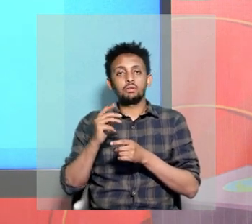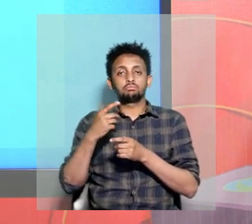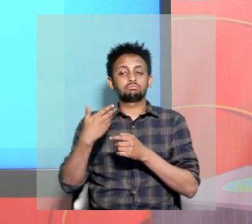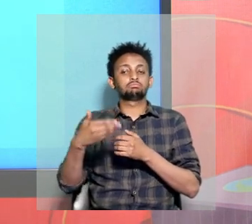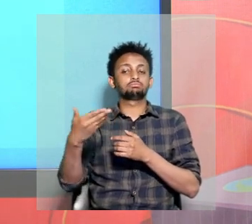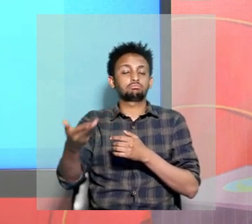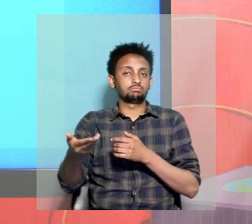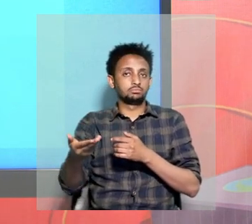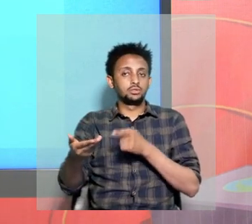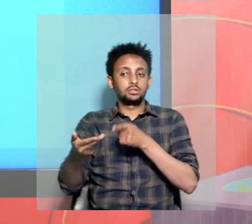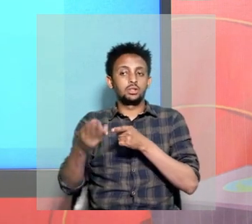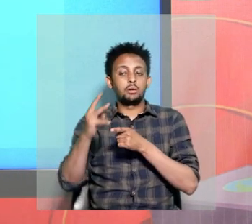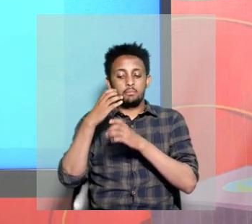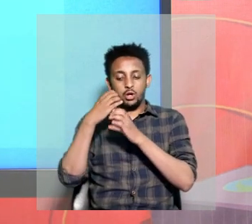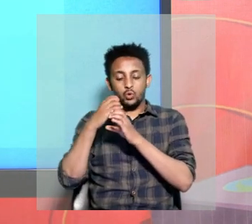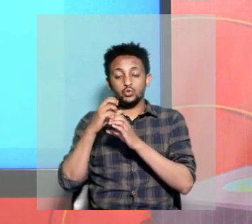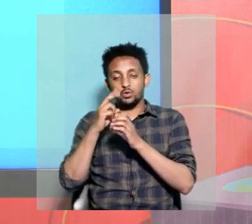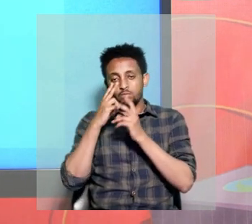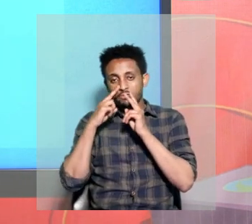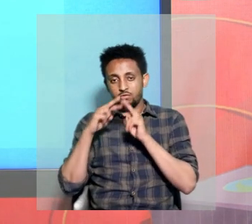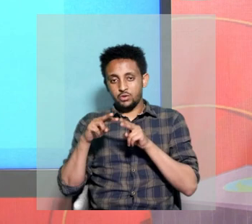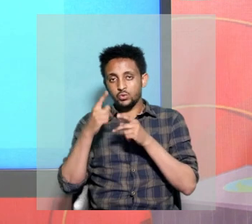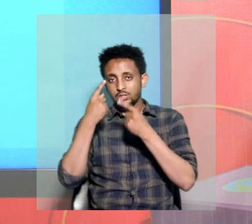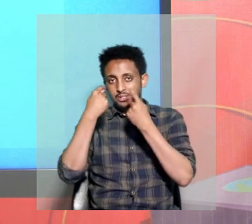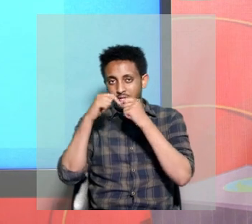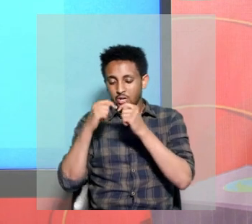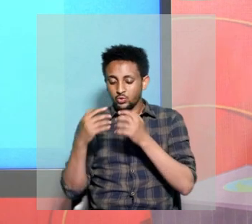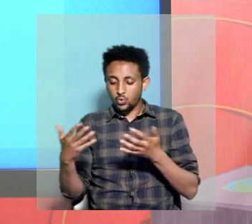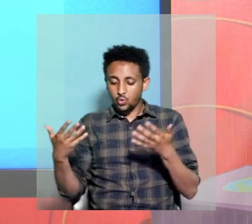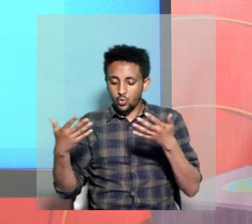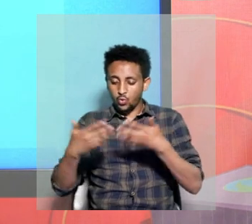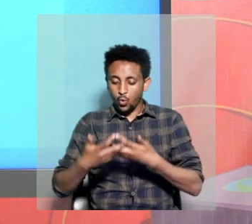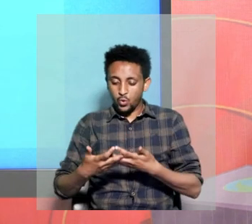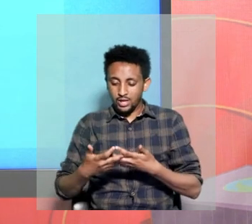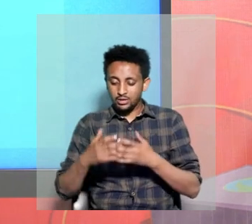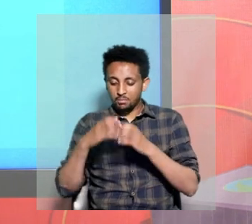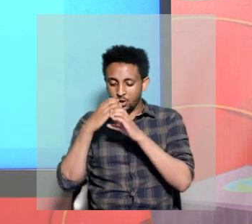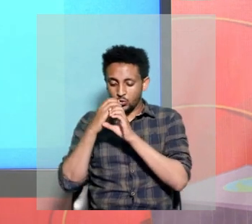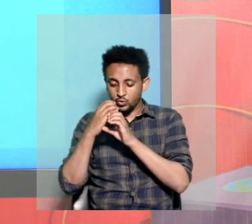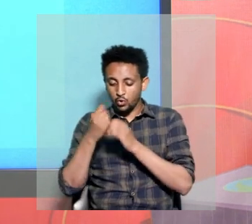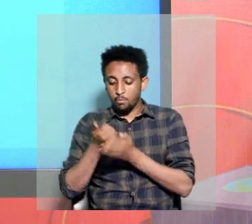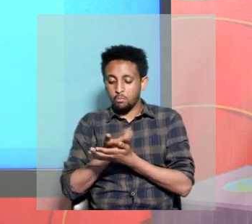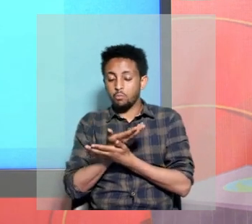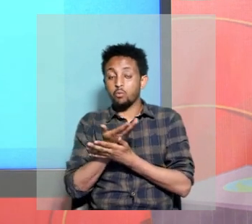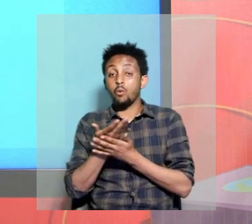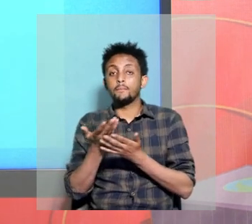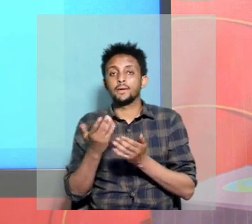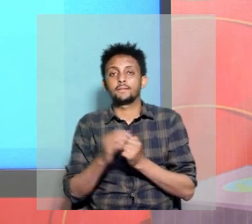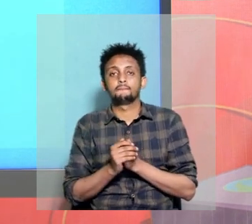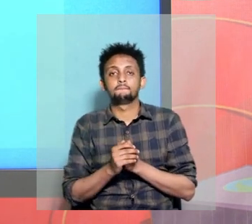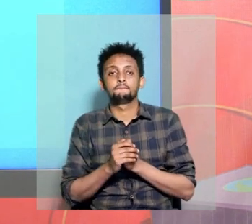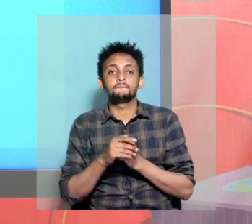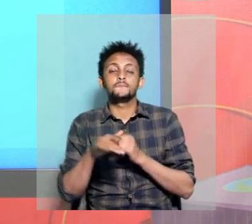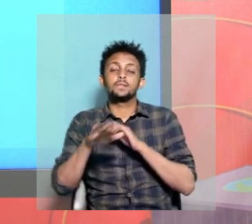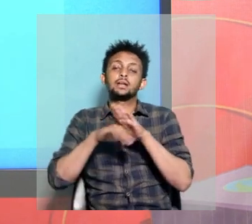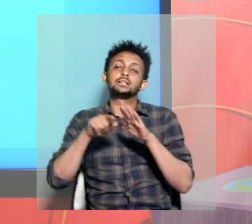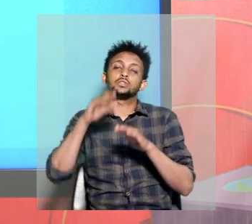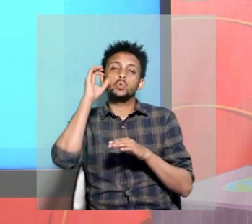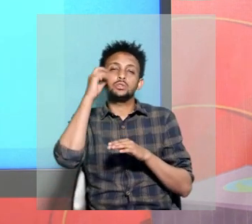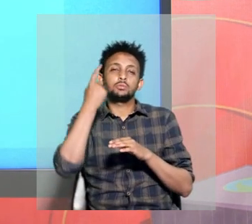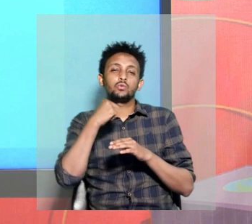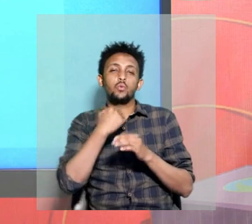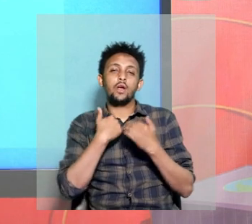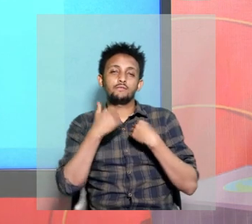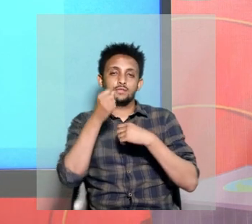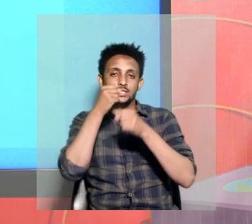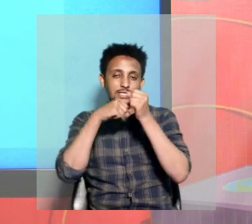so that it's microscopic view and trying to correlate with the macroscopic properties. Under this concept, here we'd